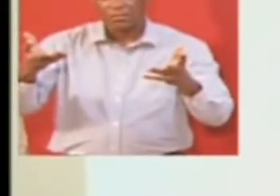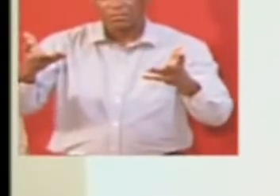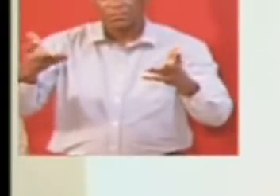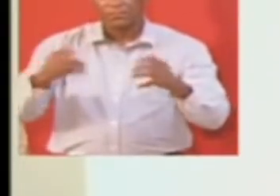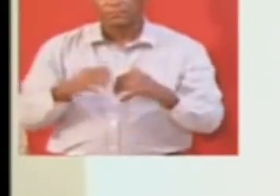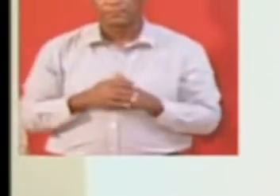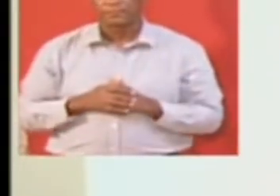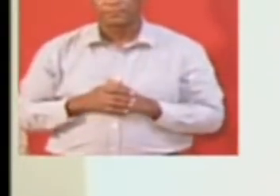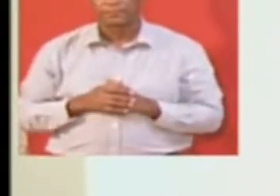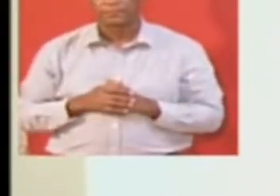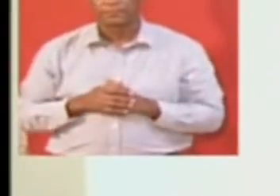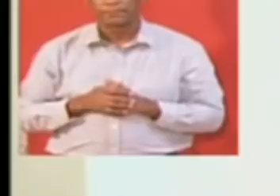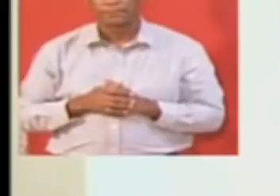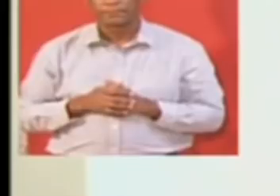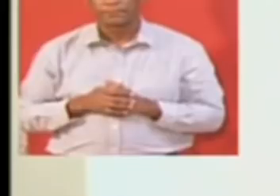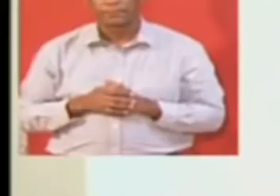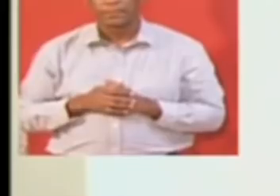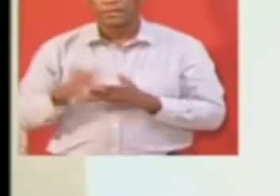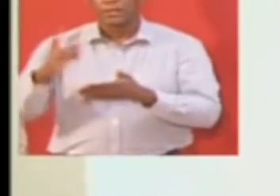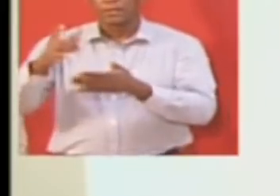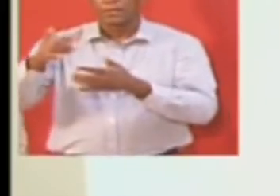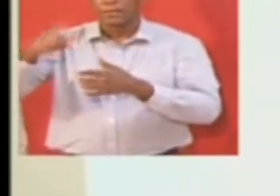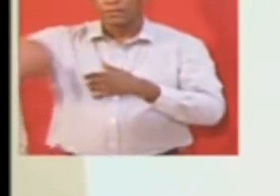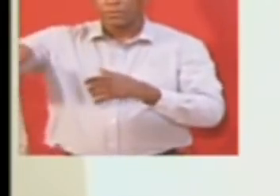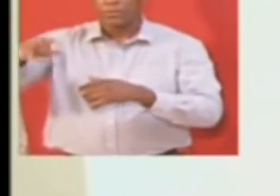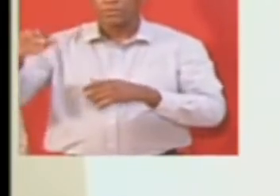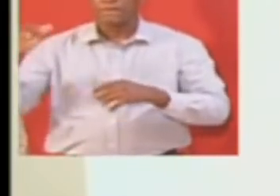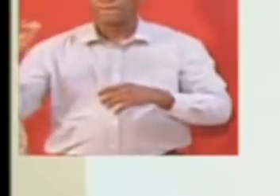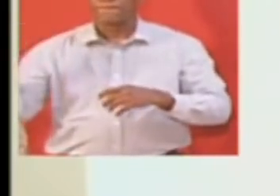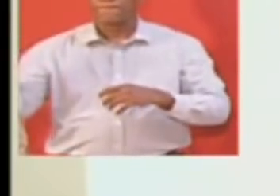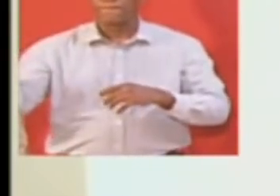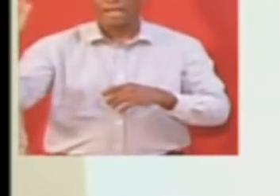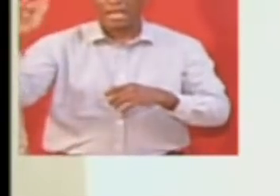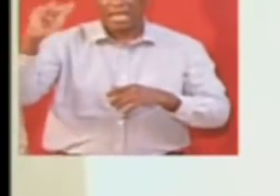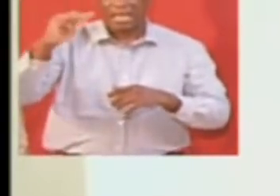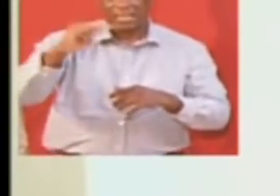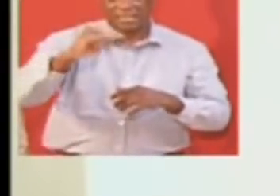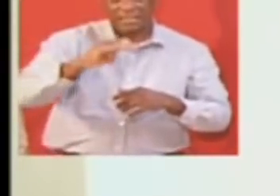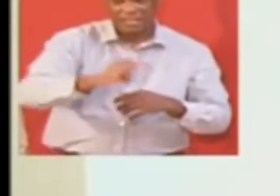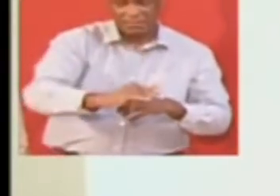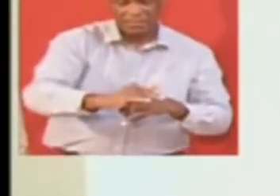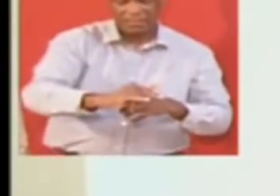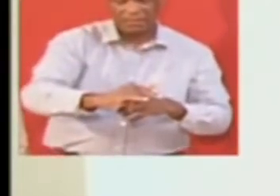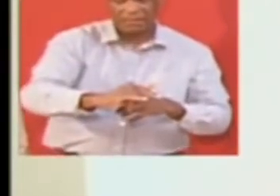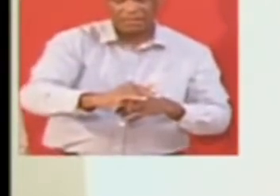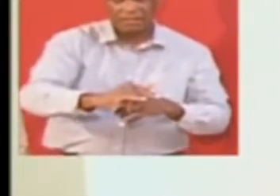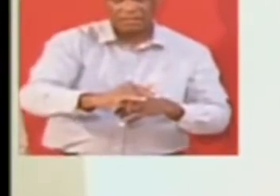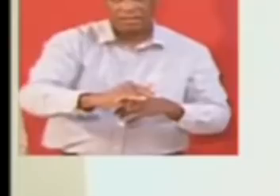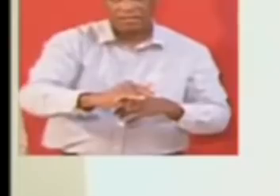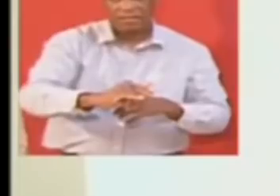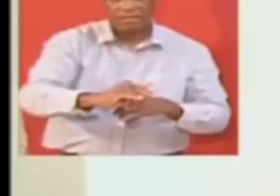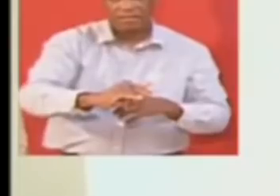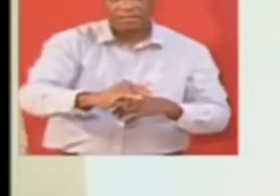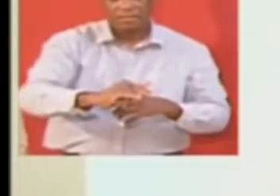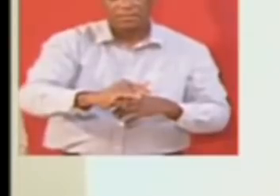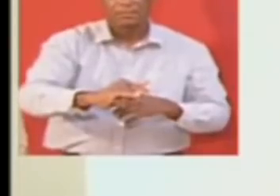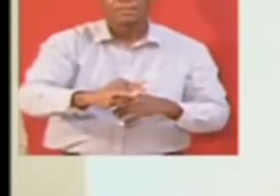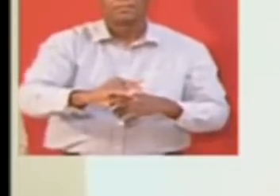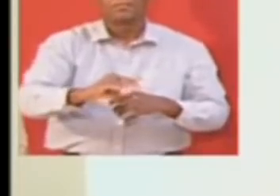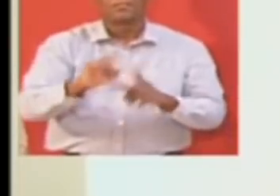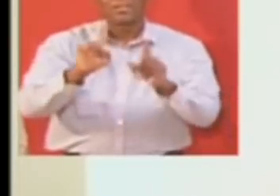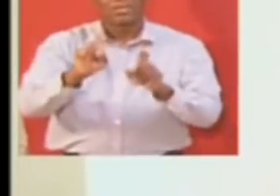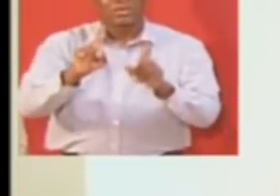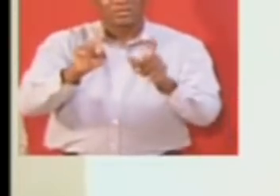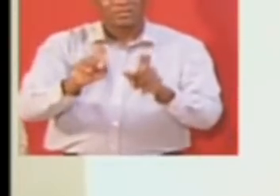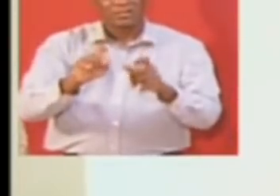have those flights coming into our territory and not have that become a threat to our